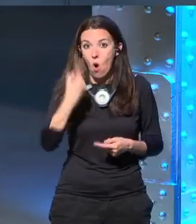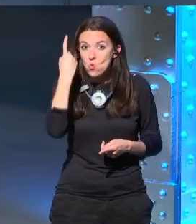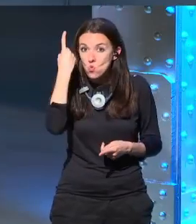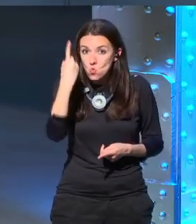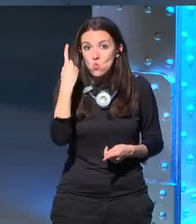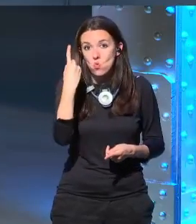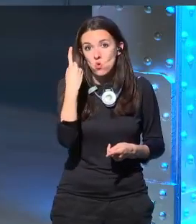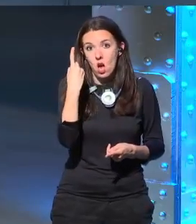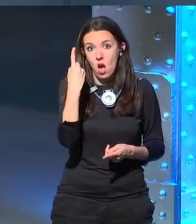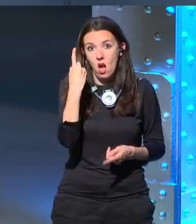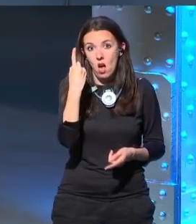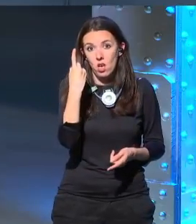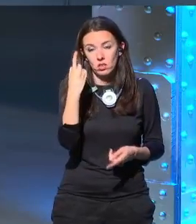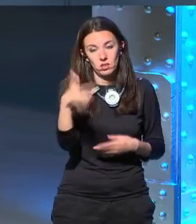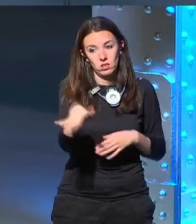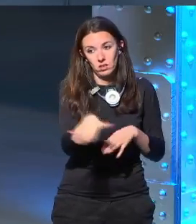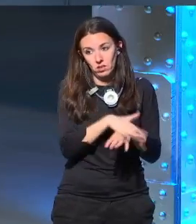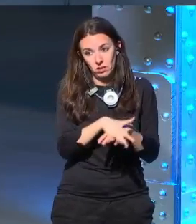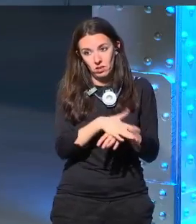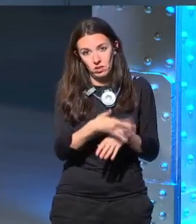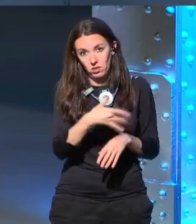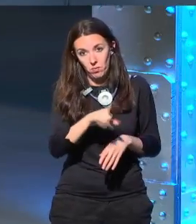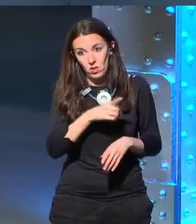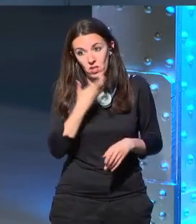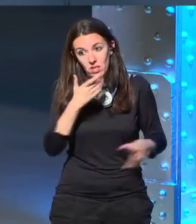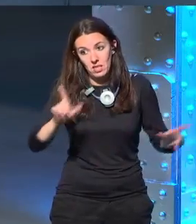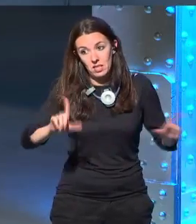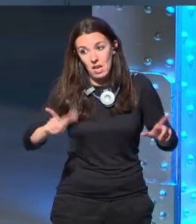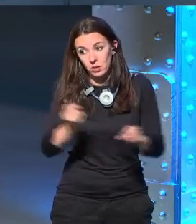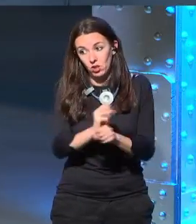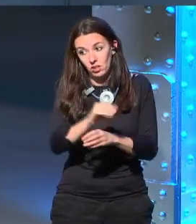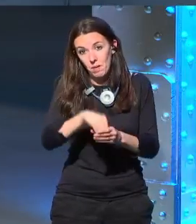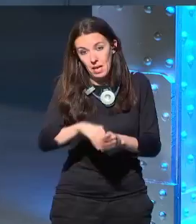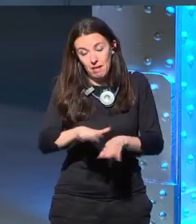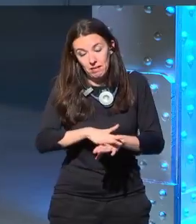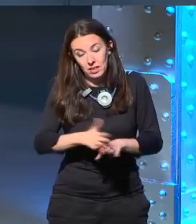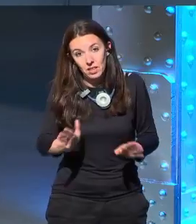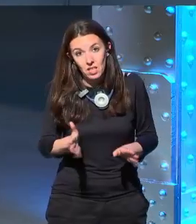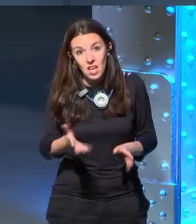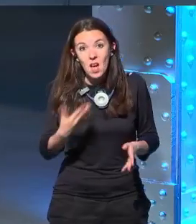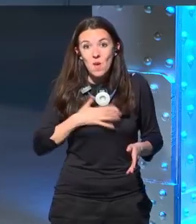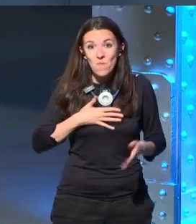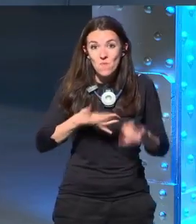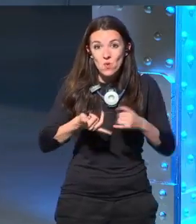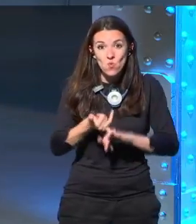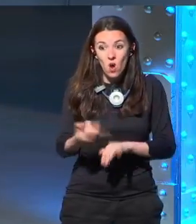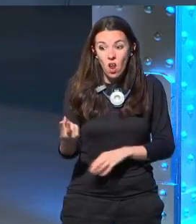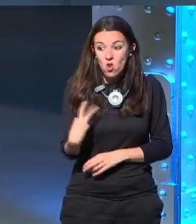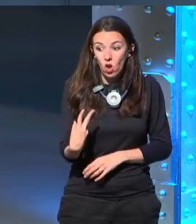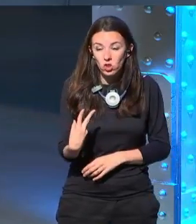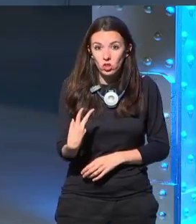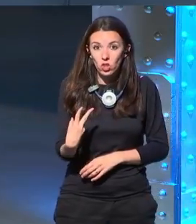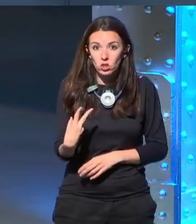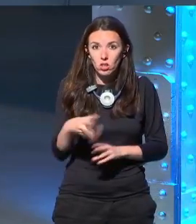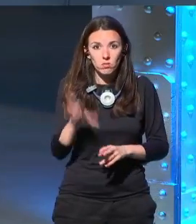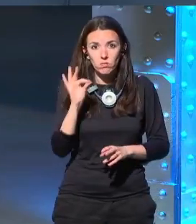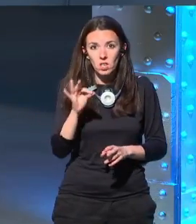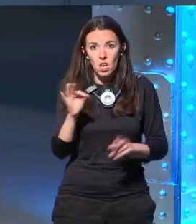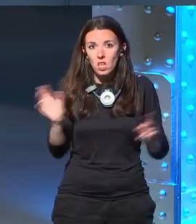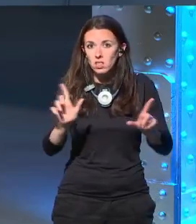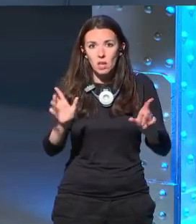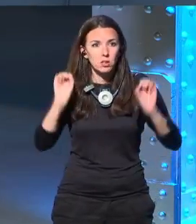and forgive me if there's anybody from a television station, my wife and I decided to get rid of our television.